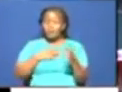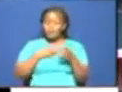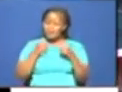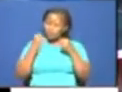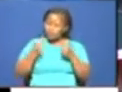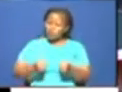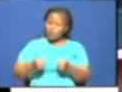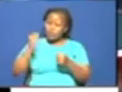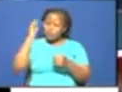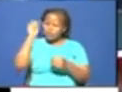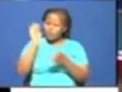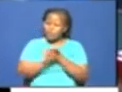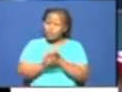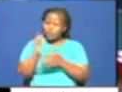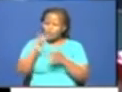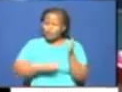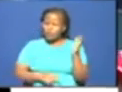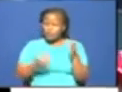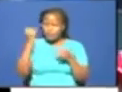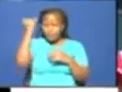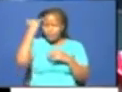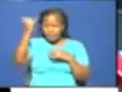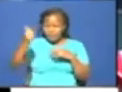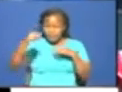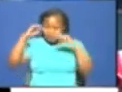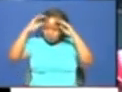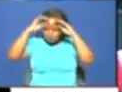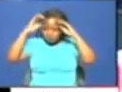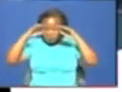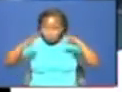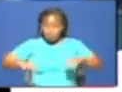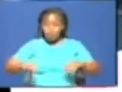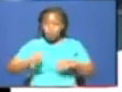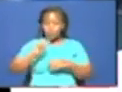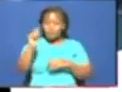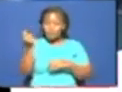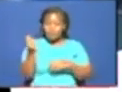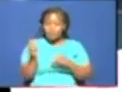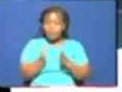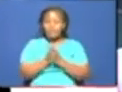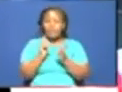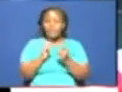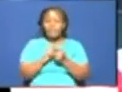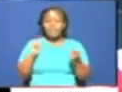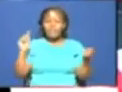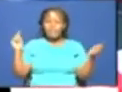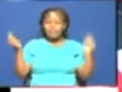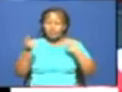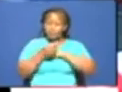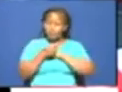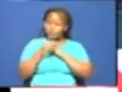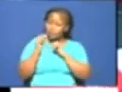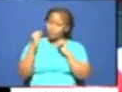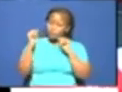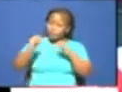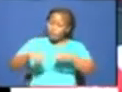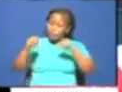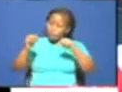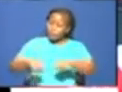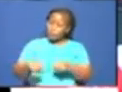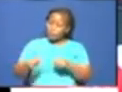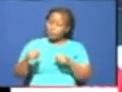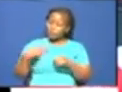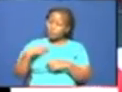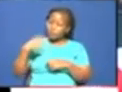the idea of devolution in Kenya had the transformative potential of rich mineral mines,